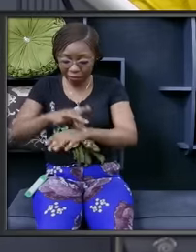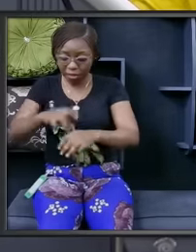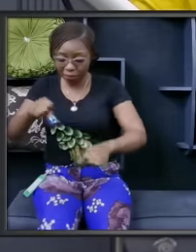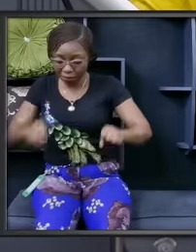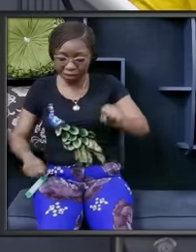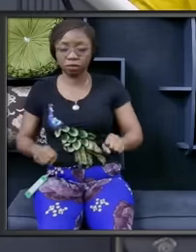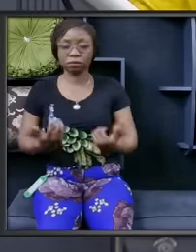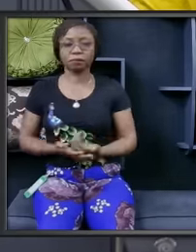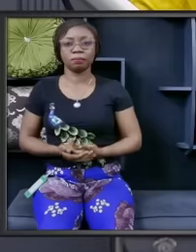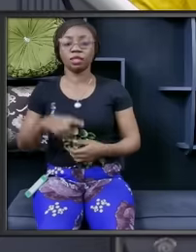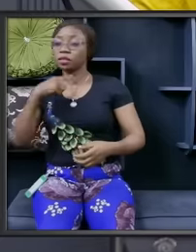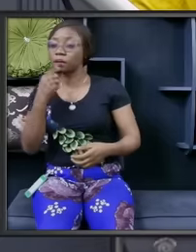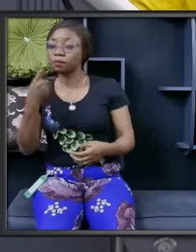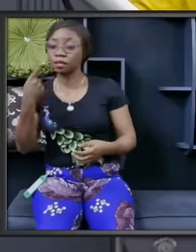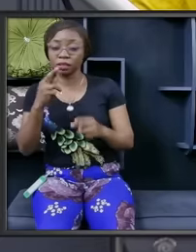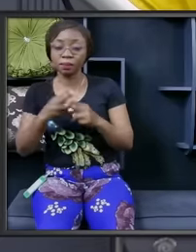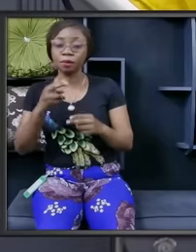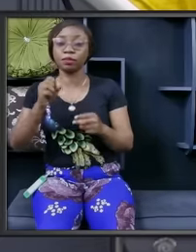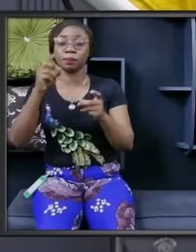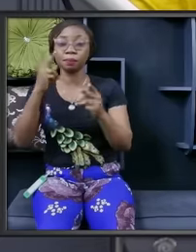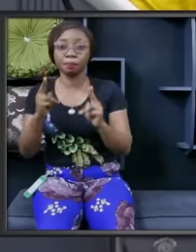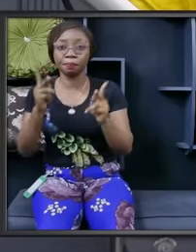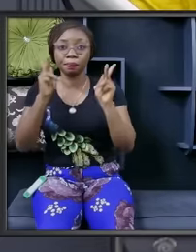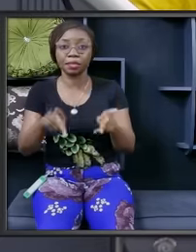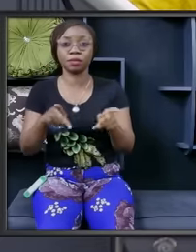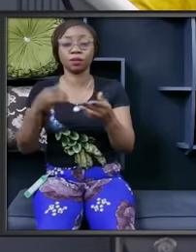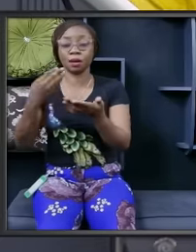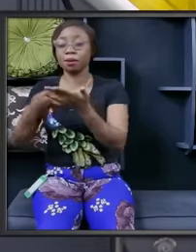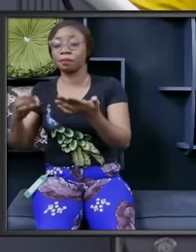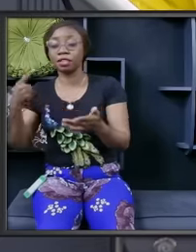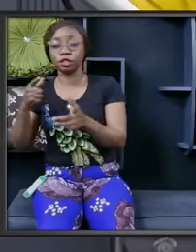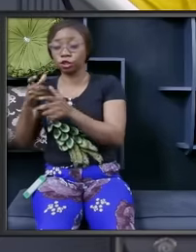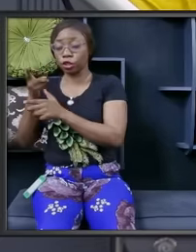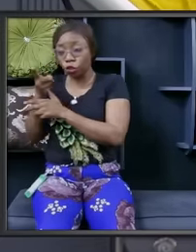tell me the name of the person where he buy the gun from. Say na gebokwo na he sell this